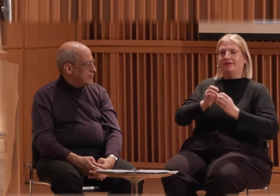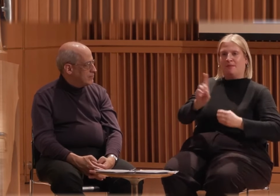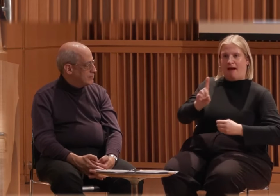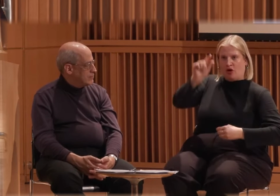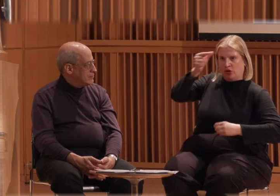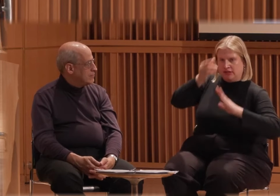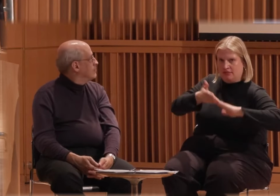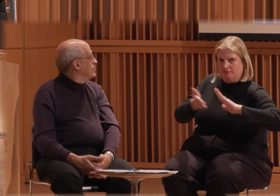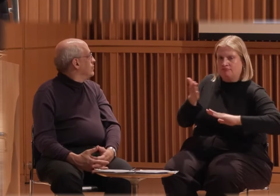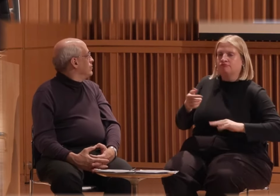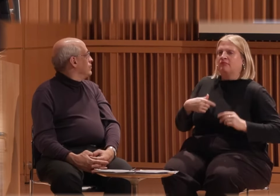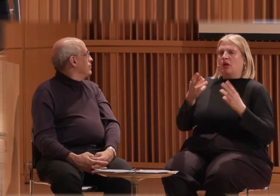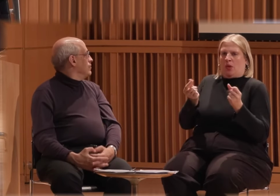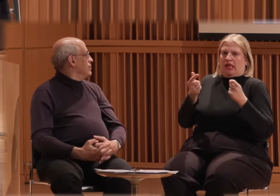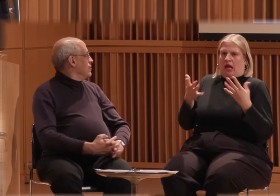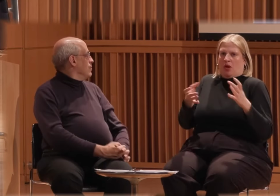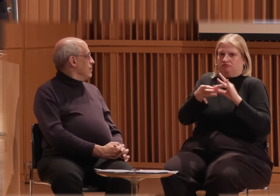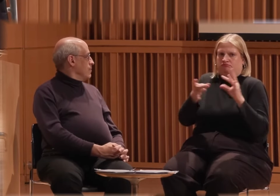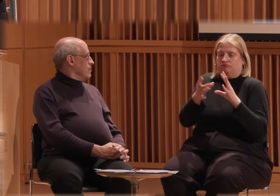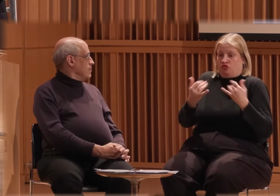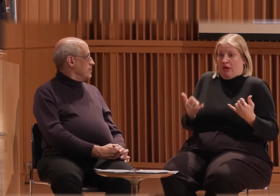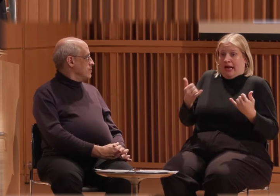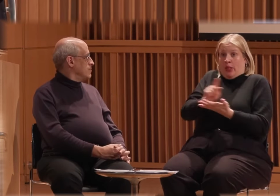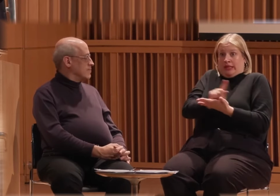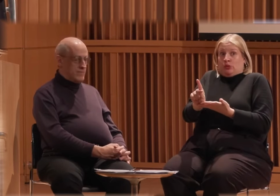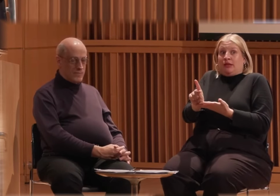I'll just quickly say that right now, this week,